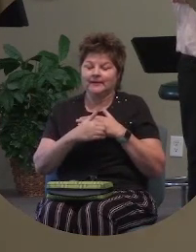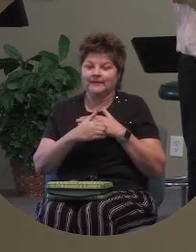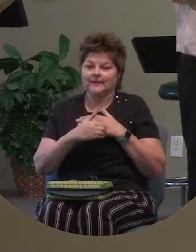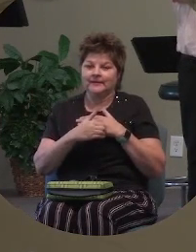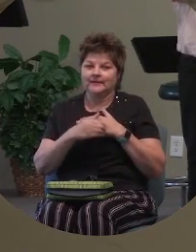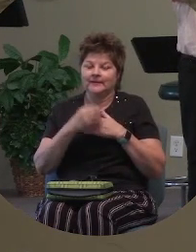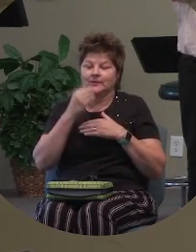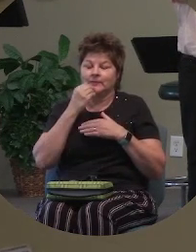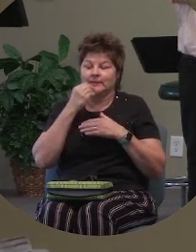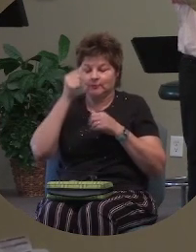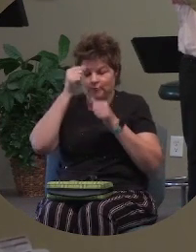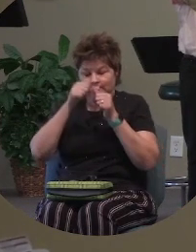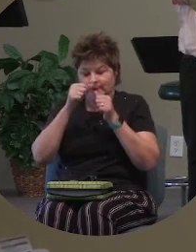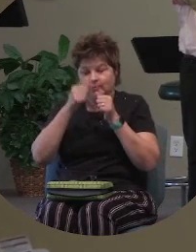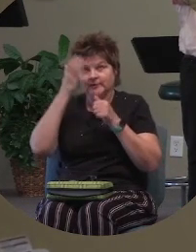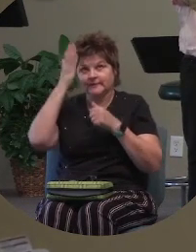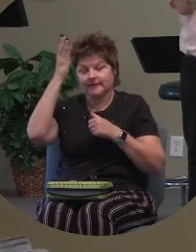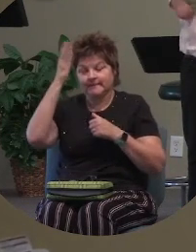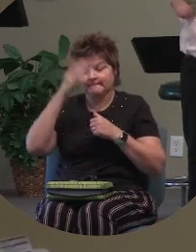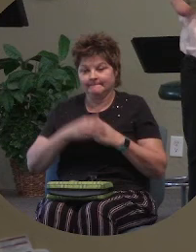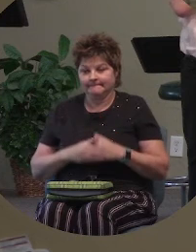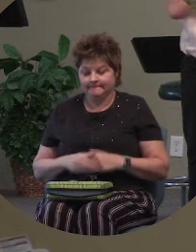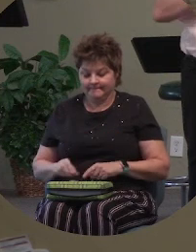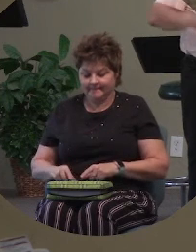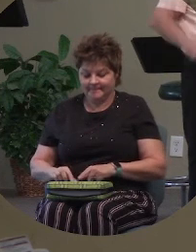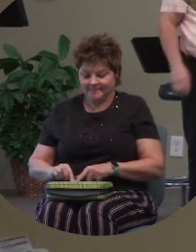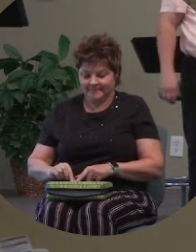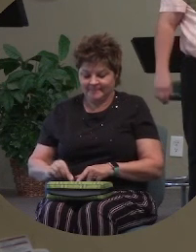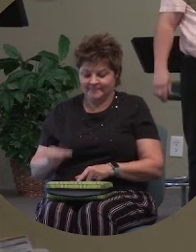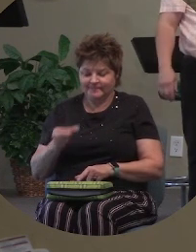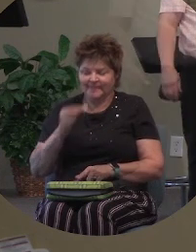you eat it in remembrance of me.